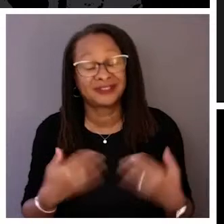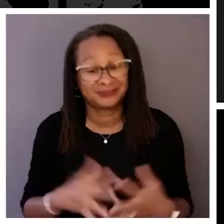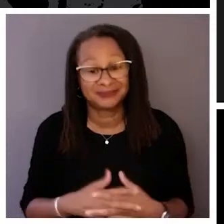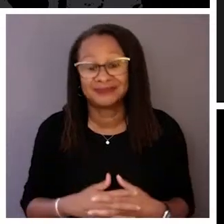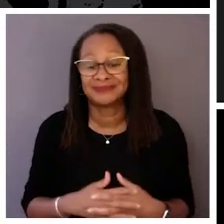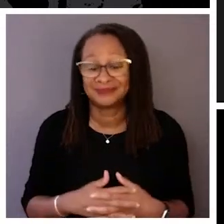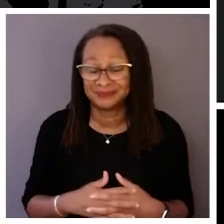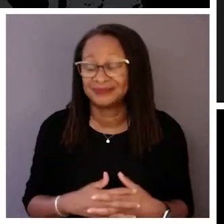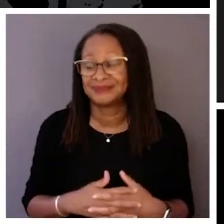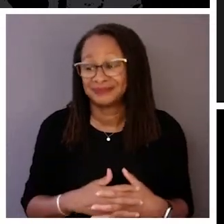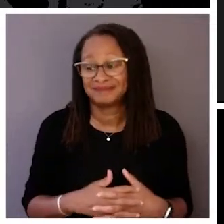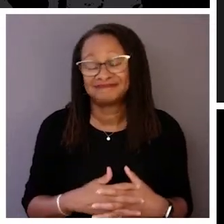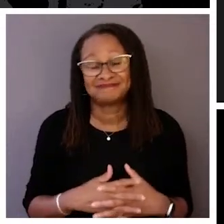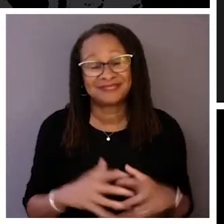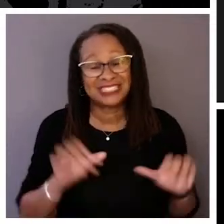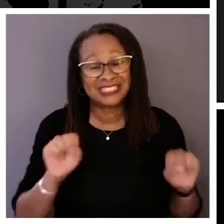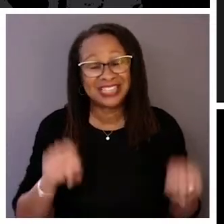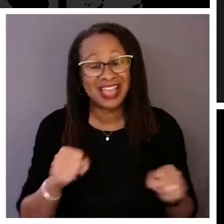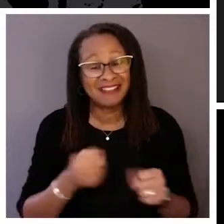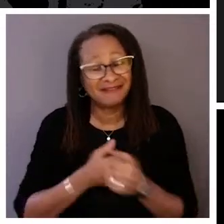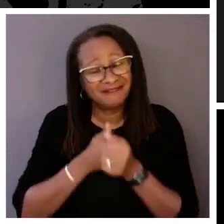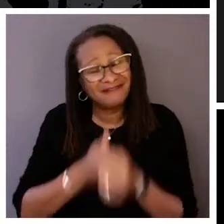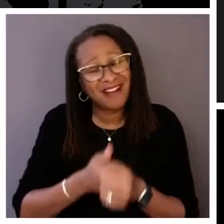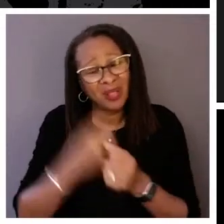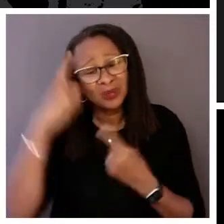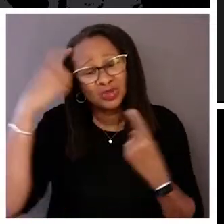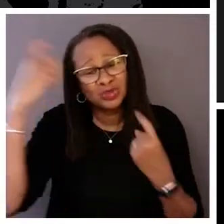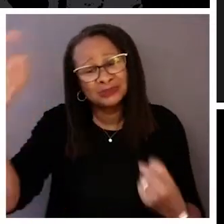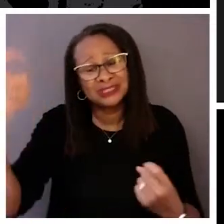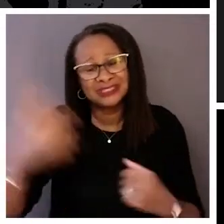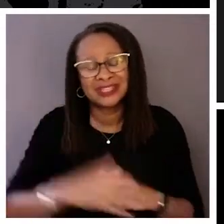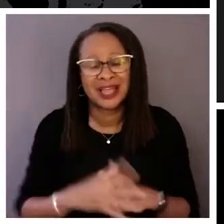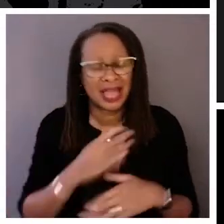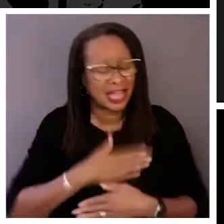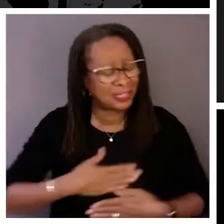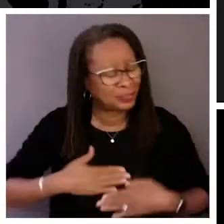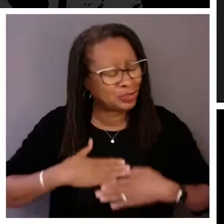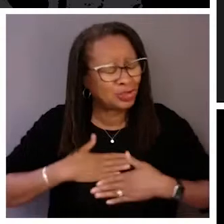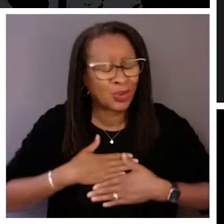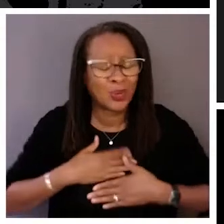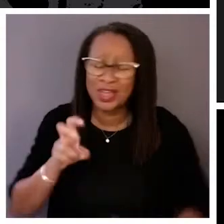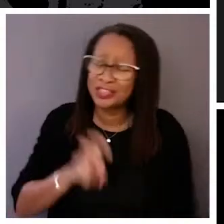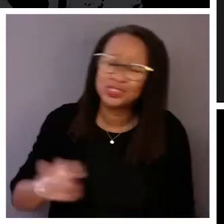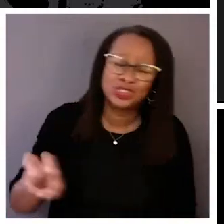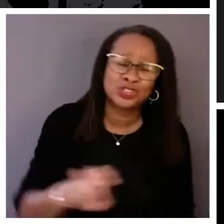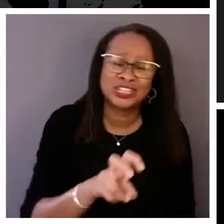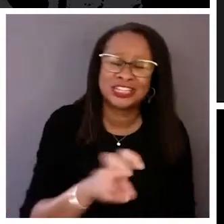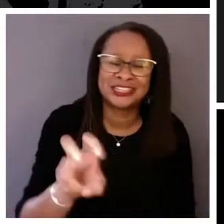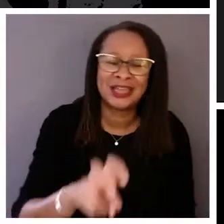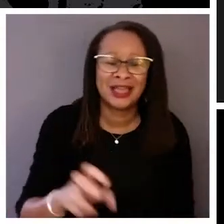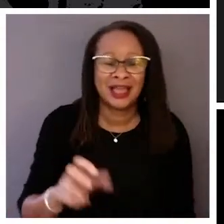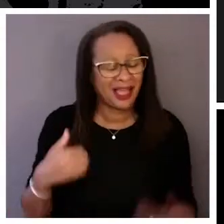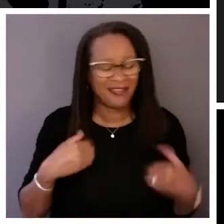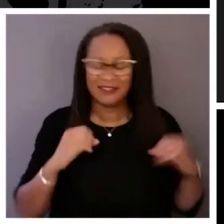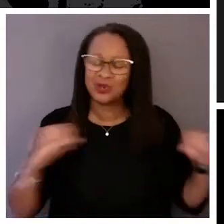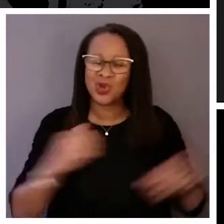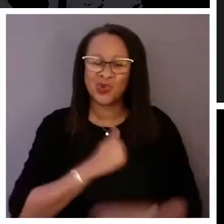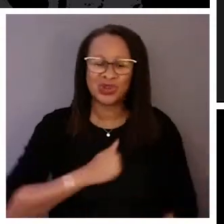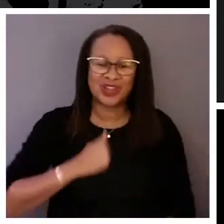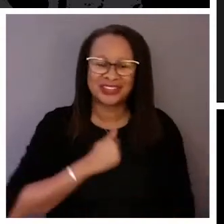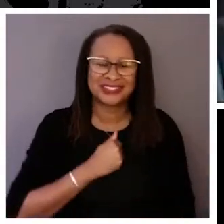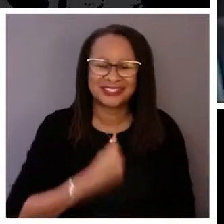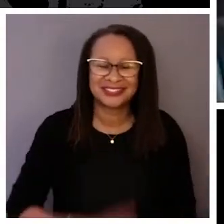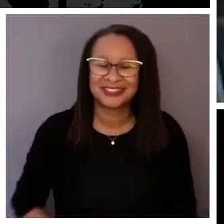and and follow your dreams, and just enjoy the journey. And I have no regrets